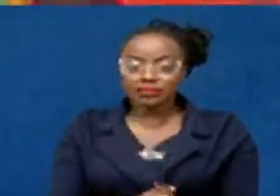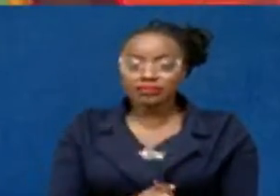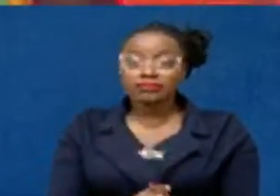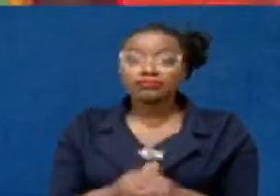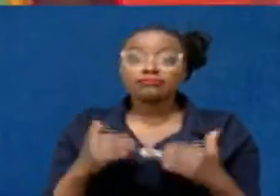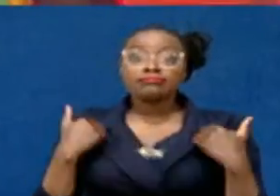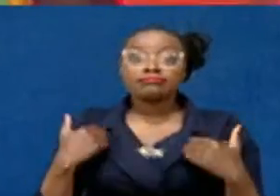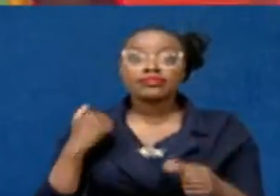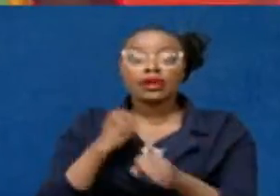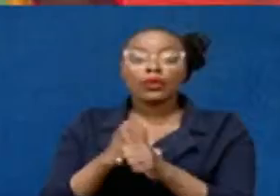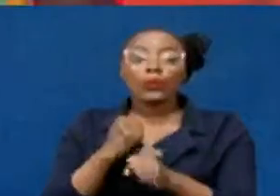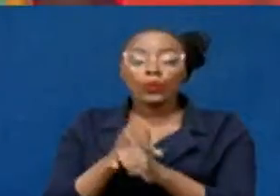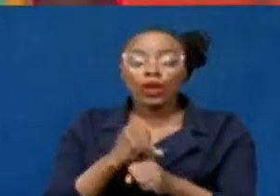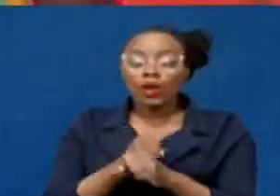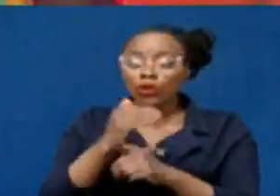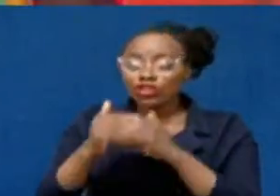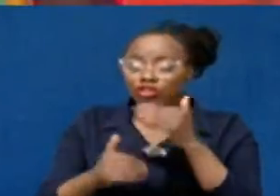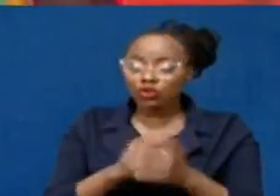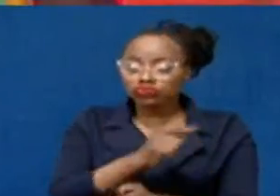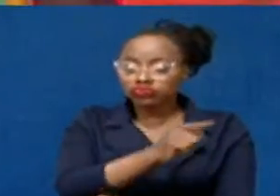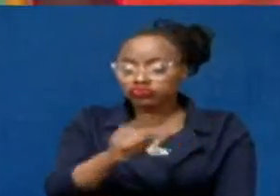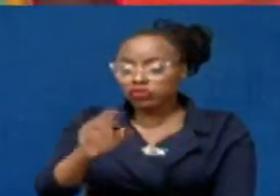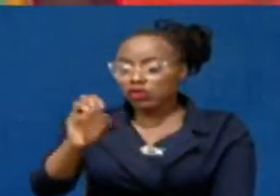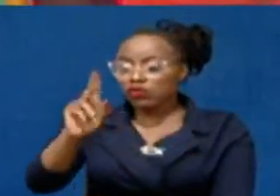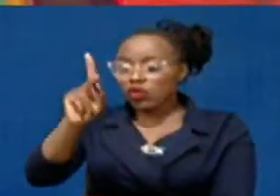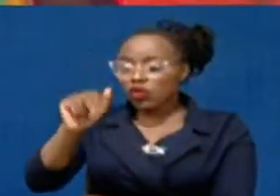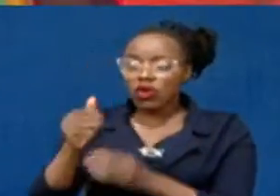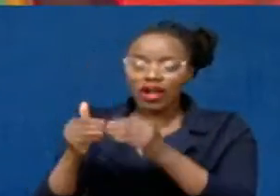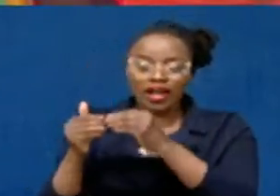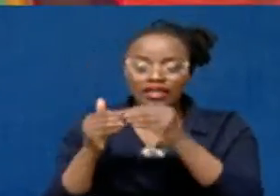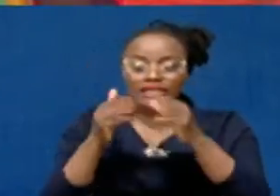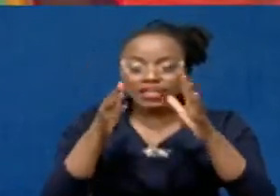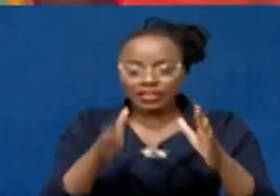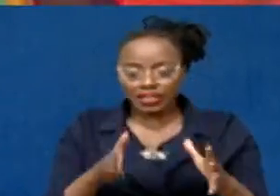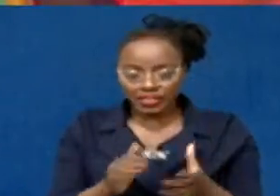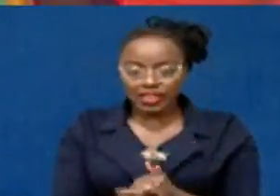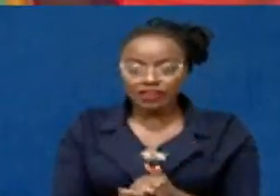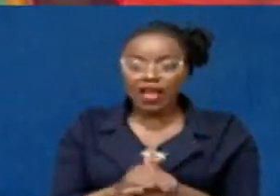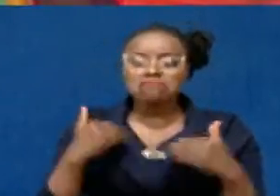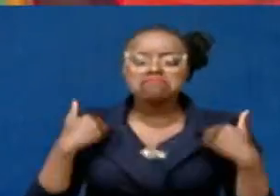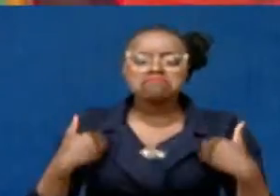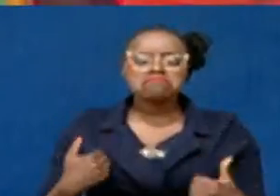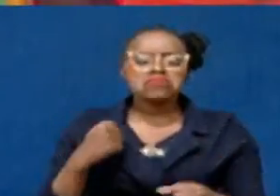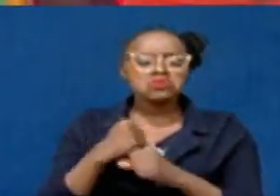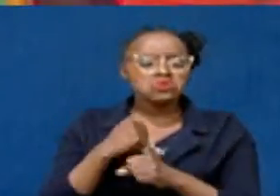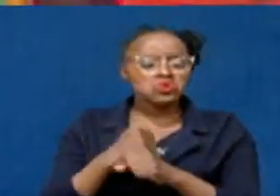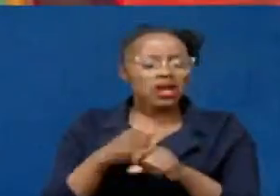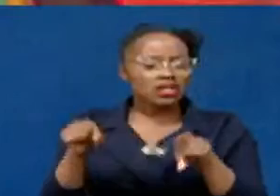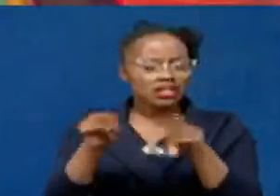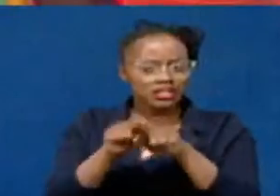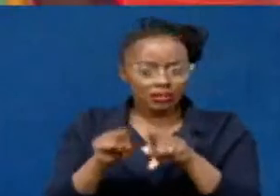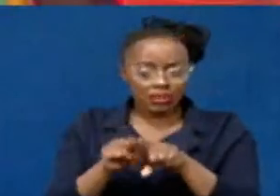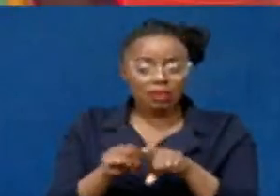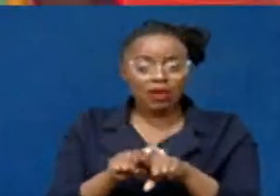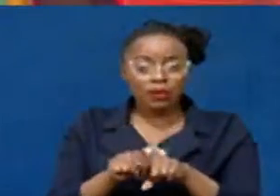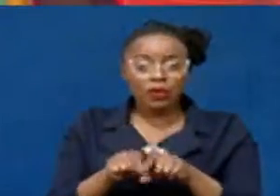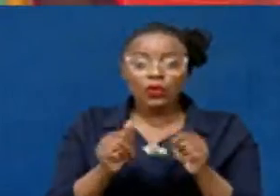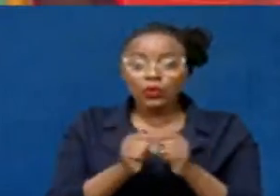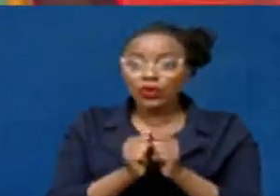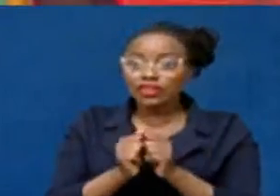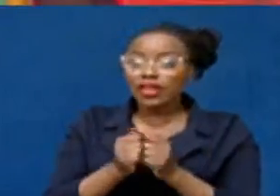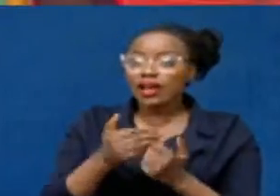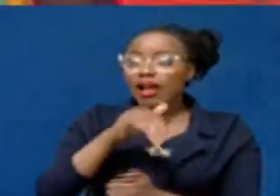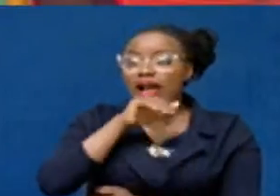I've worked without this OCA leadership sitting here. I have worked with the Prime